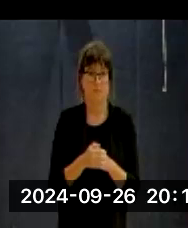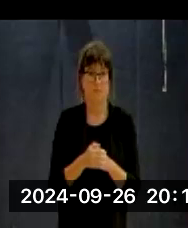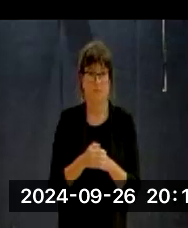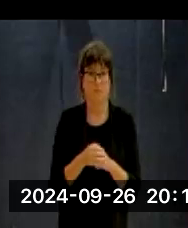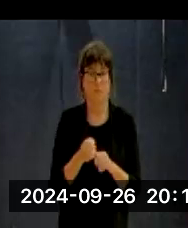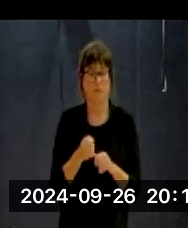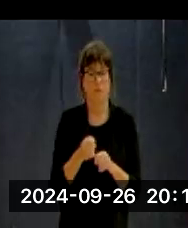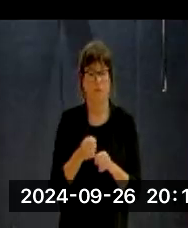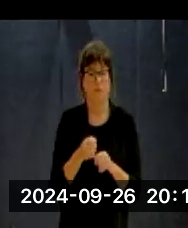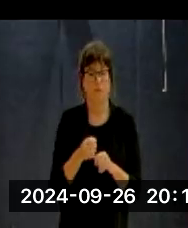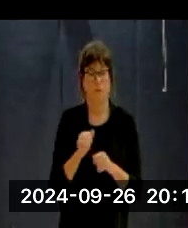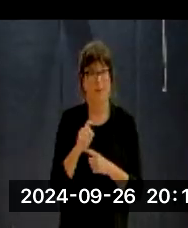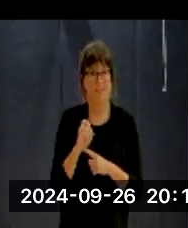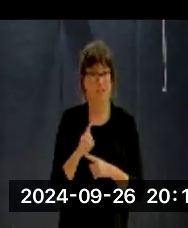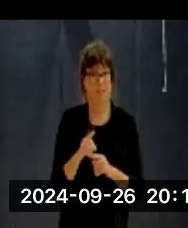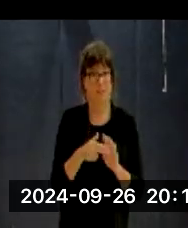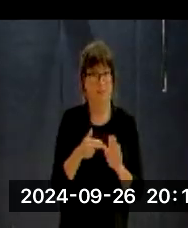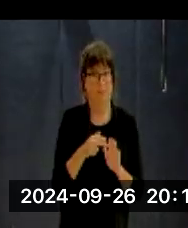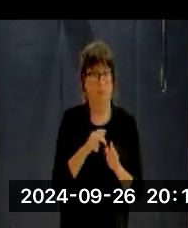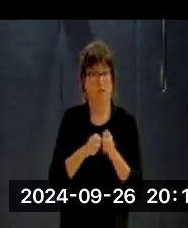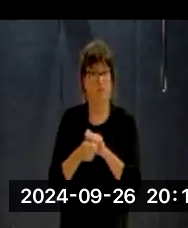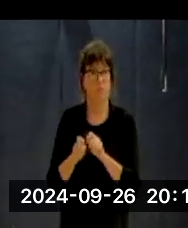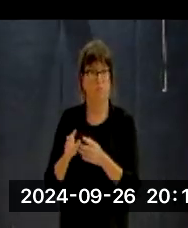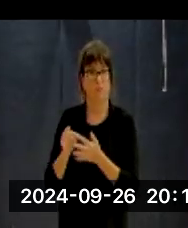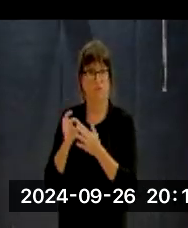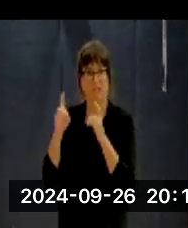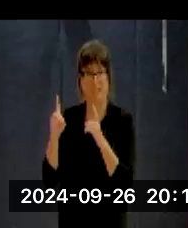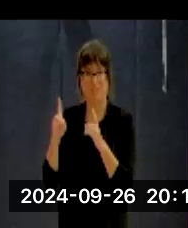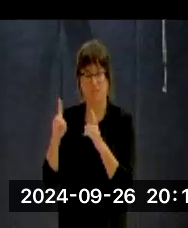of ADHD to a special education.